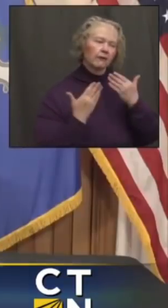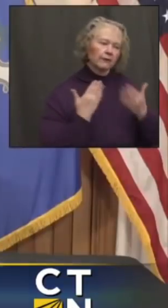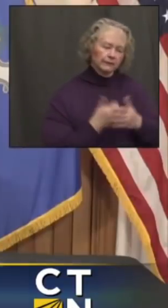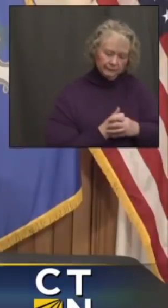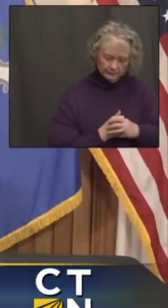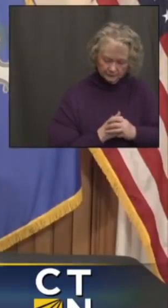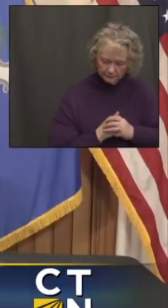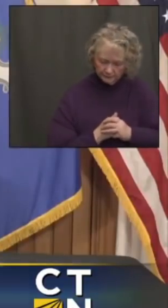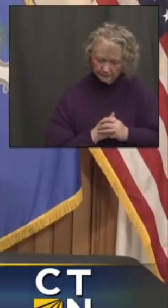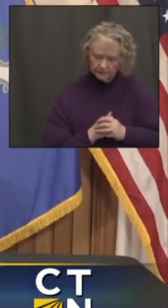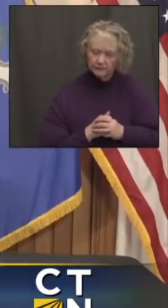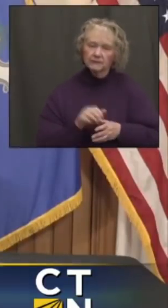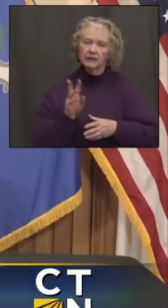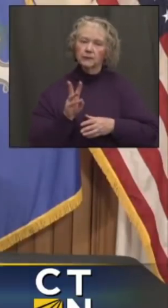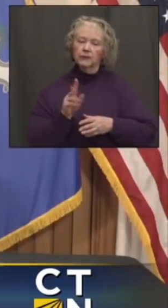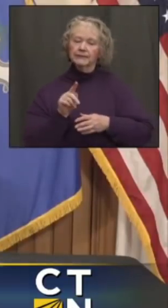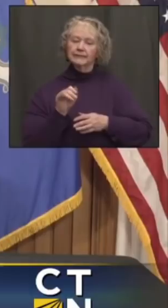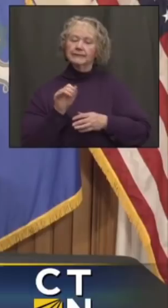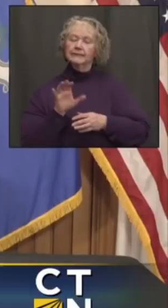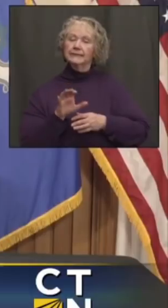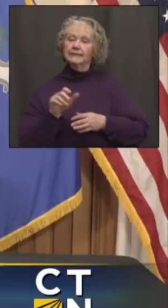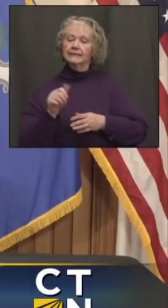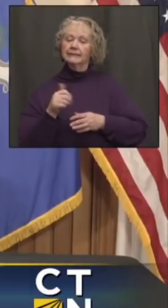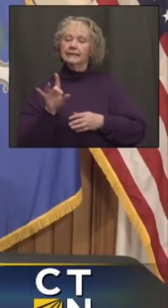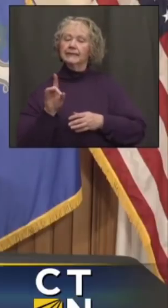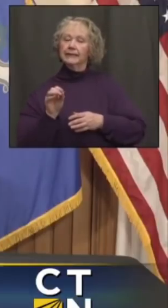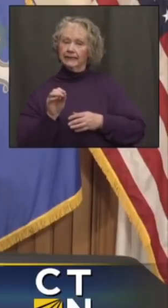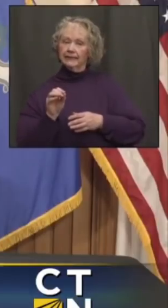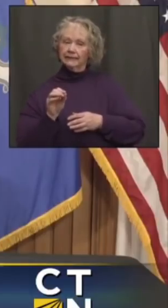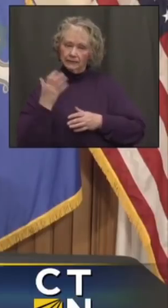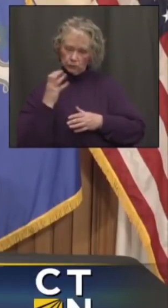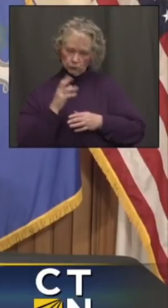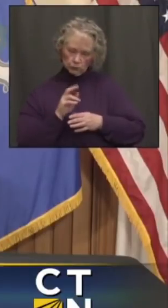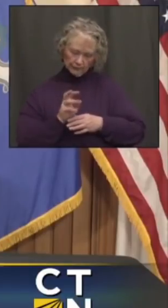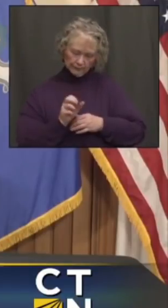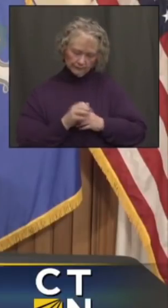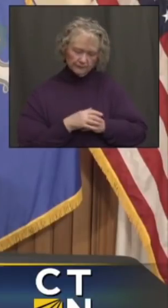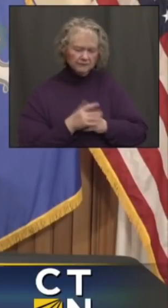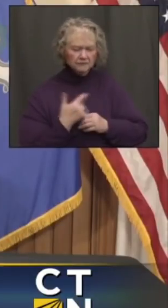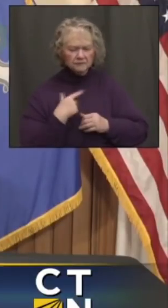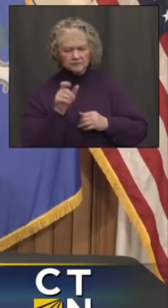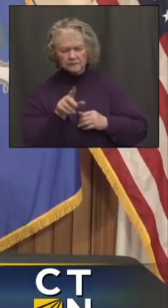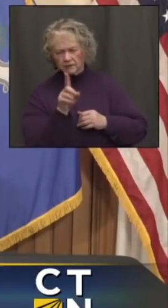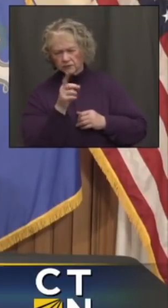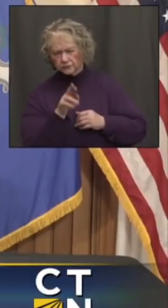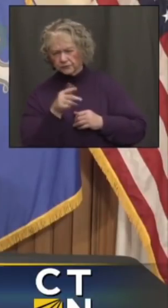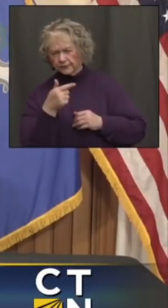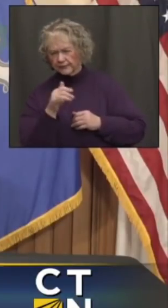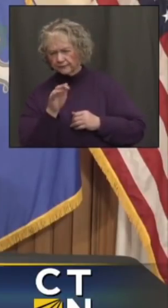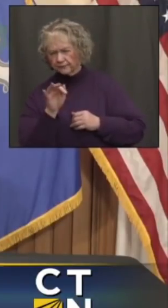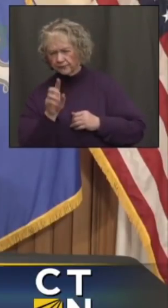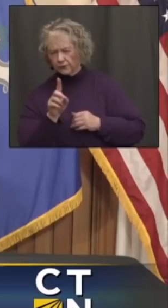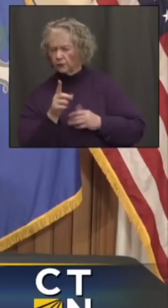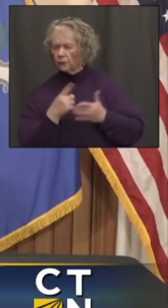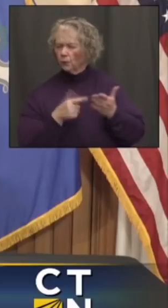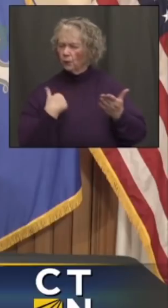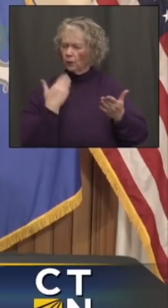for Disease Control, all have access to the vaccines, probably starting as soon as 2 weeks or so, 2.5